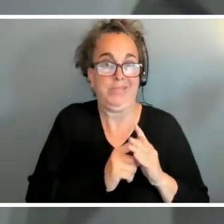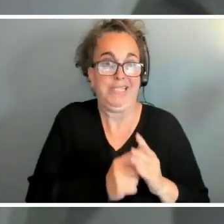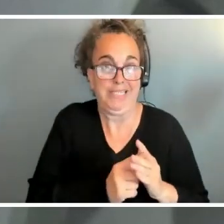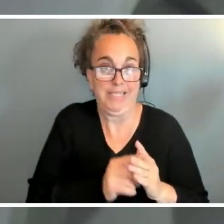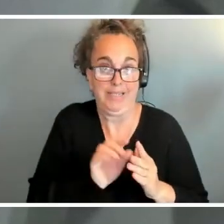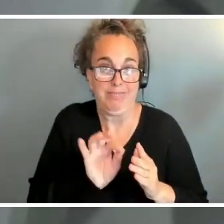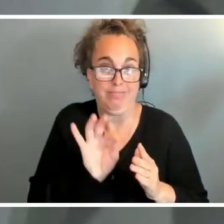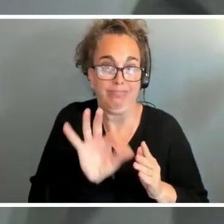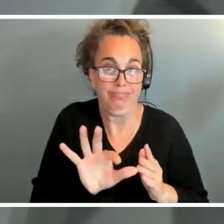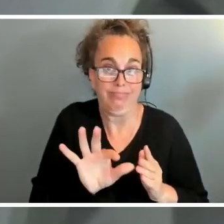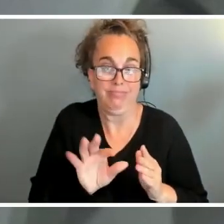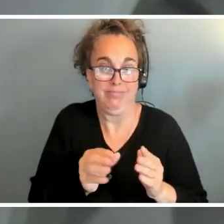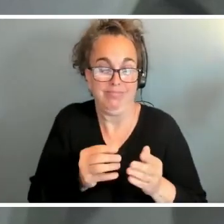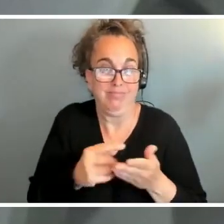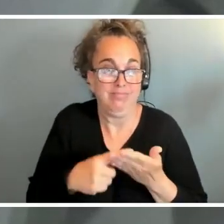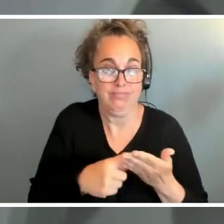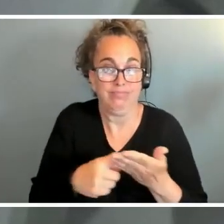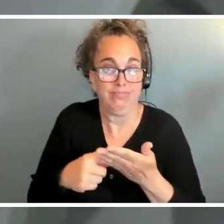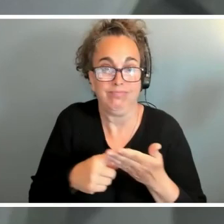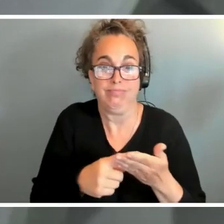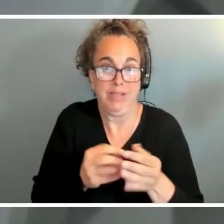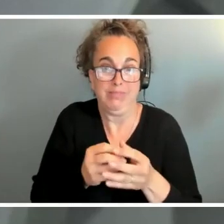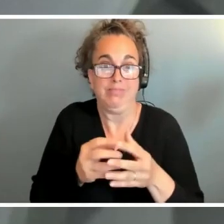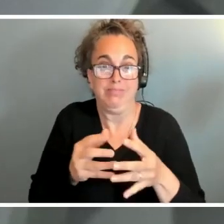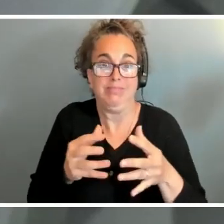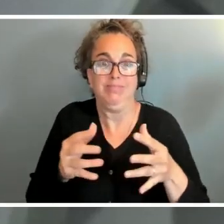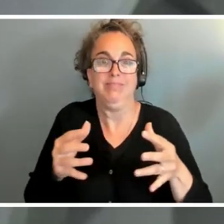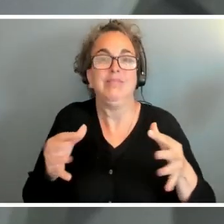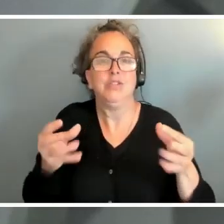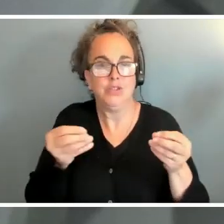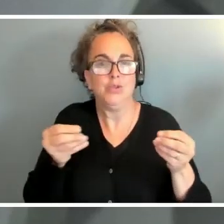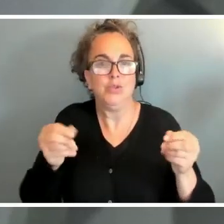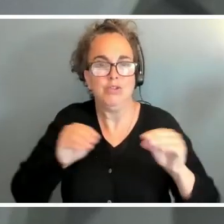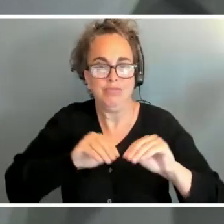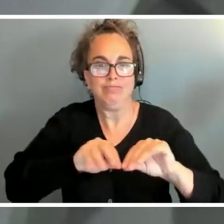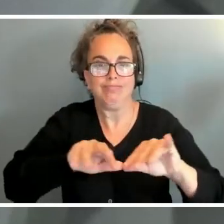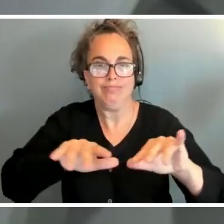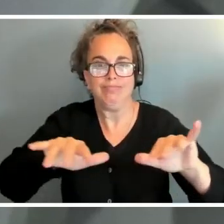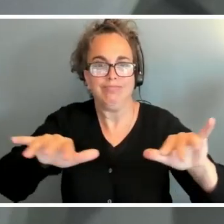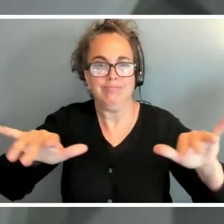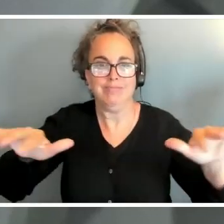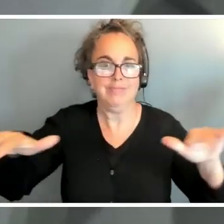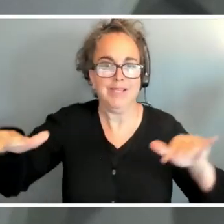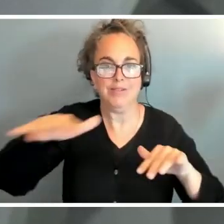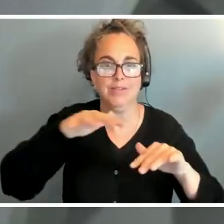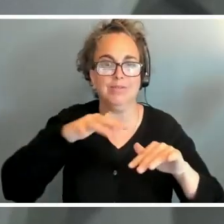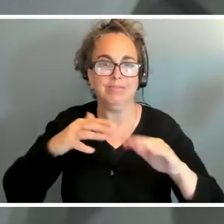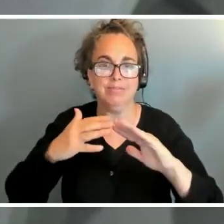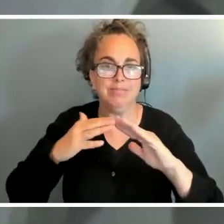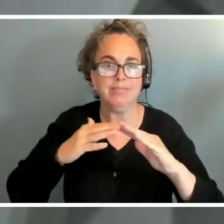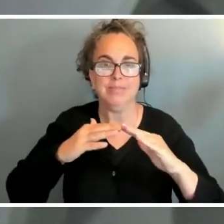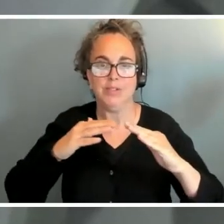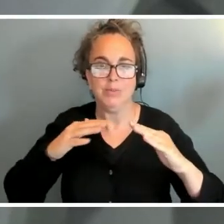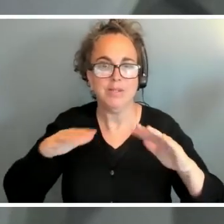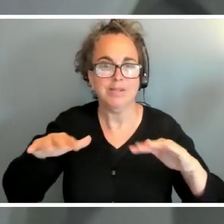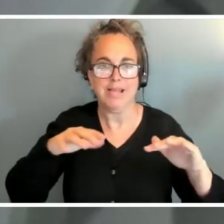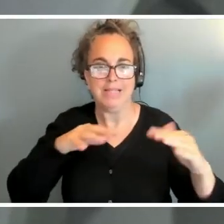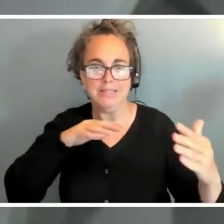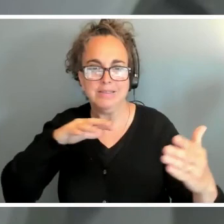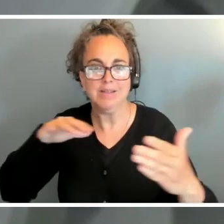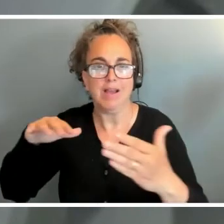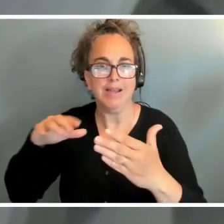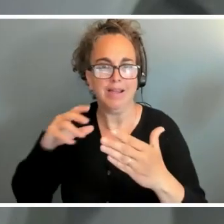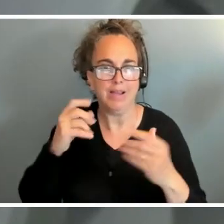solutions during these conversations, are solutions that we could actually integrate and implement and study